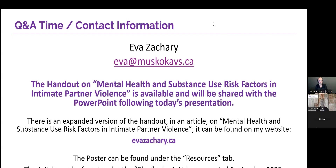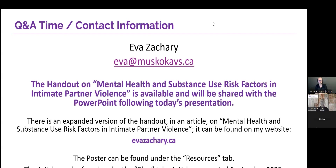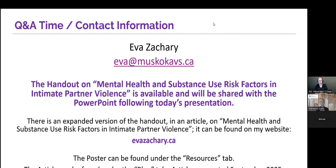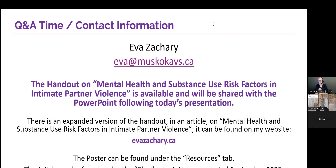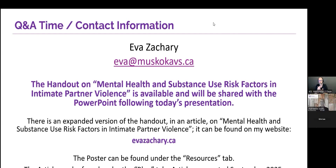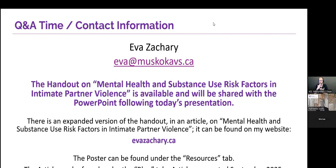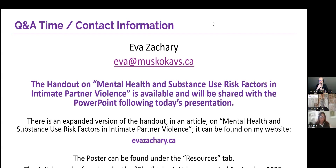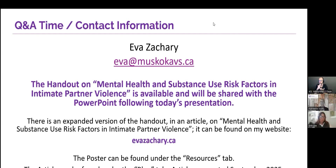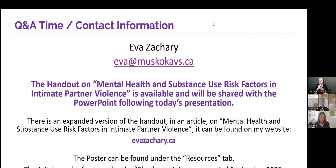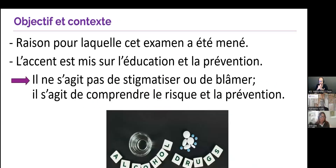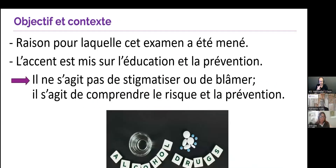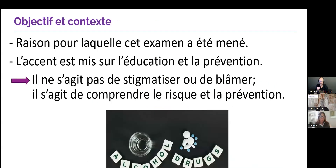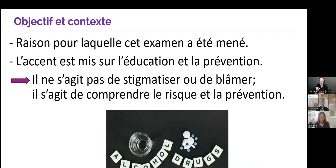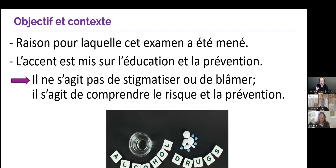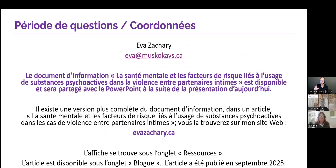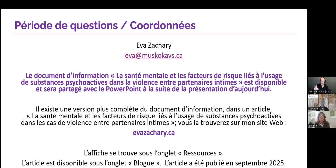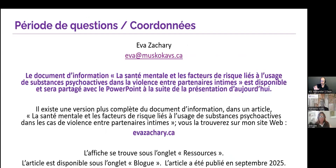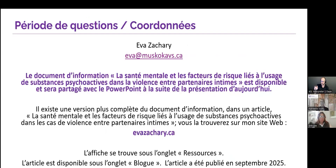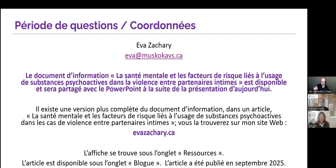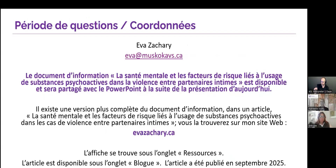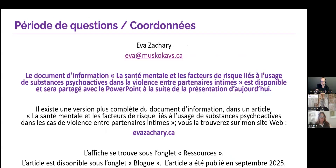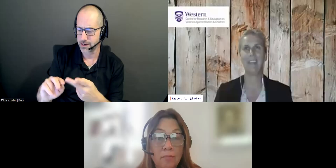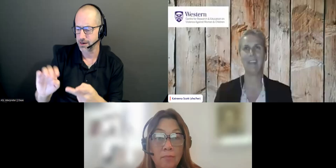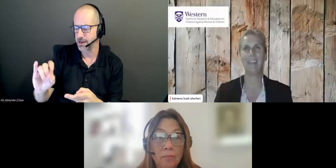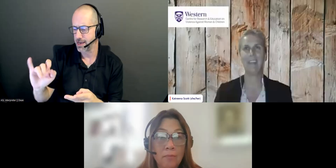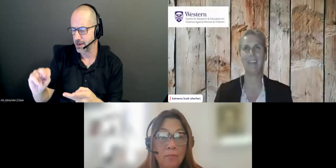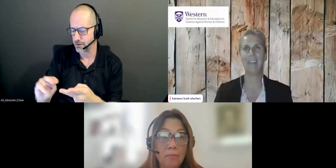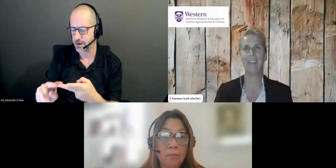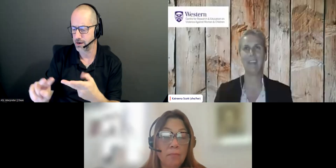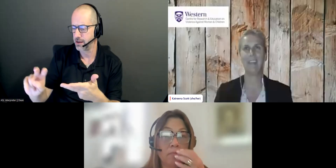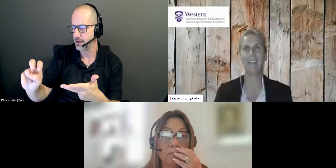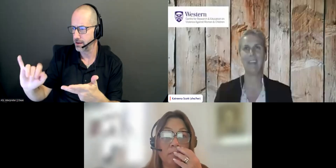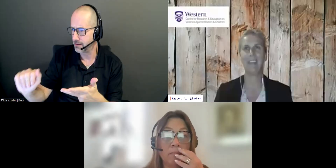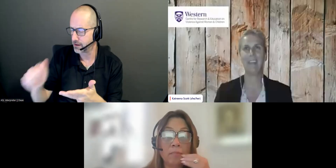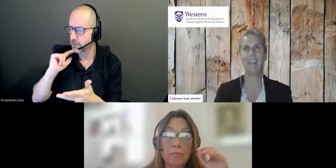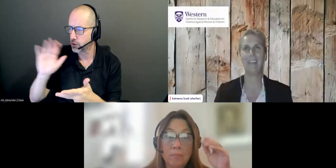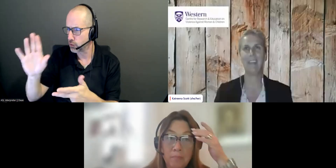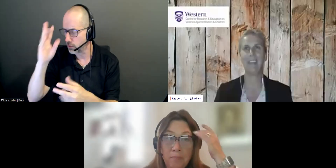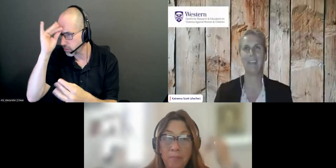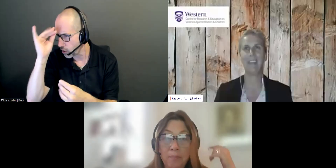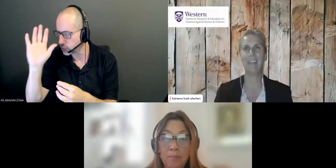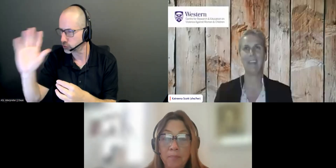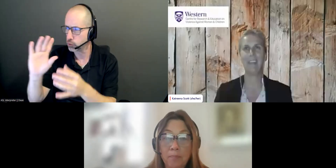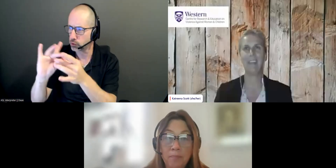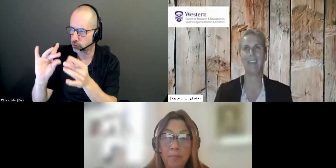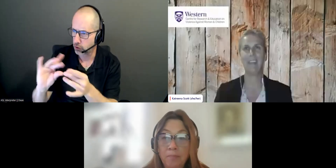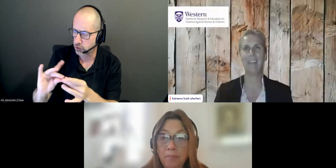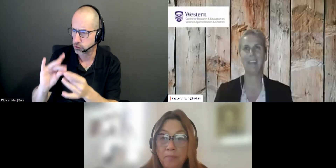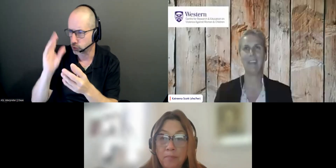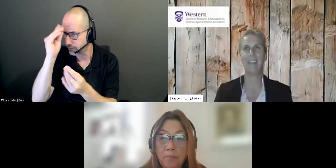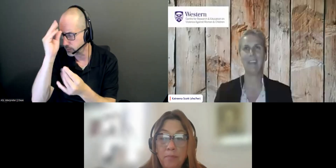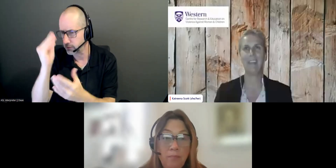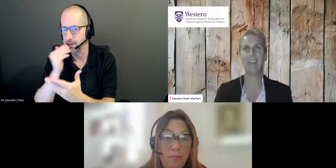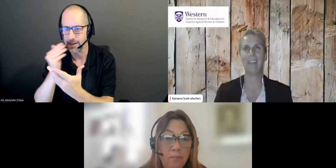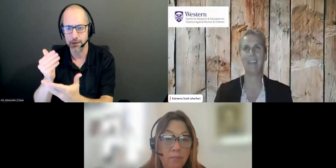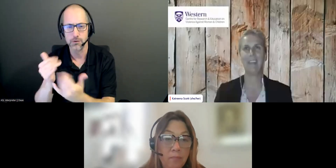much, all of you, Carolyn, Erin, Eva, for sharing your thoughts and reflections. I'm now gonna unshare the